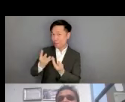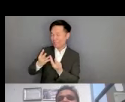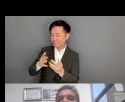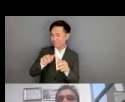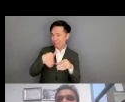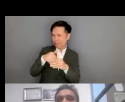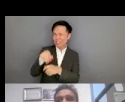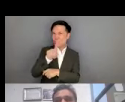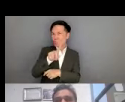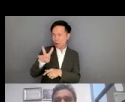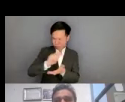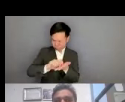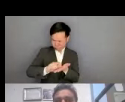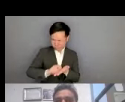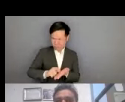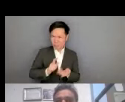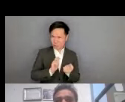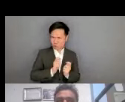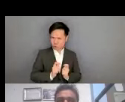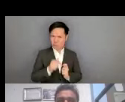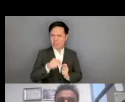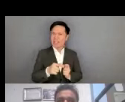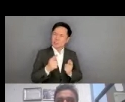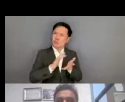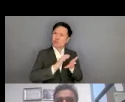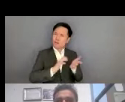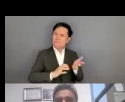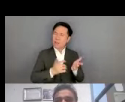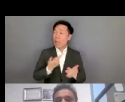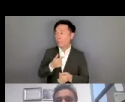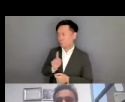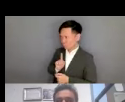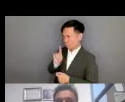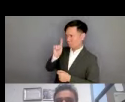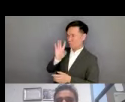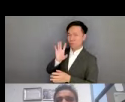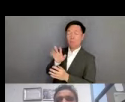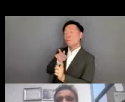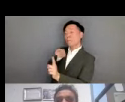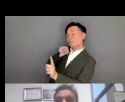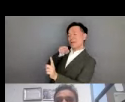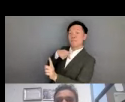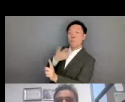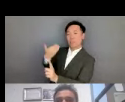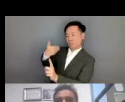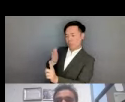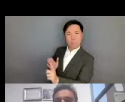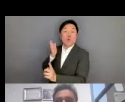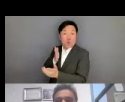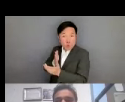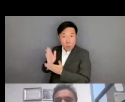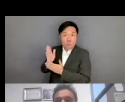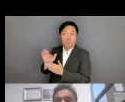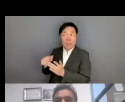declaration, and we provided the inputs from the youth perspective, and the participation in